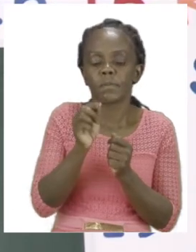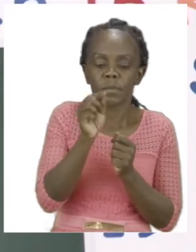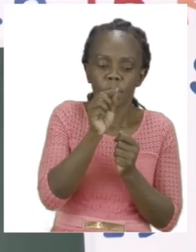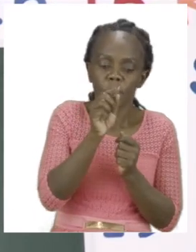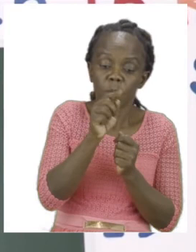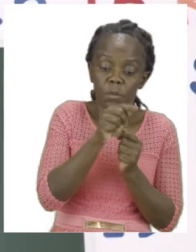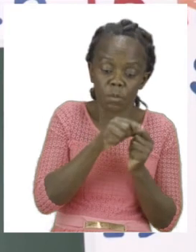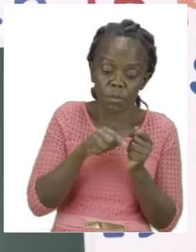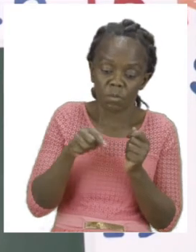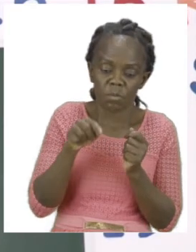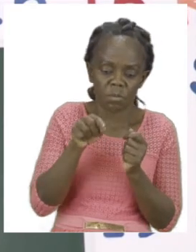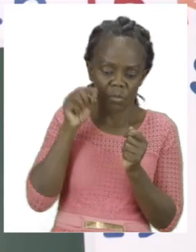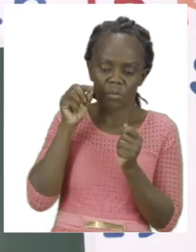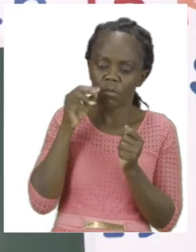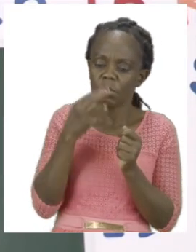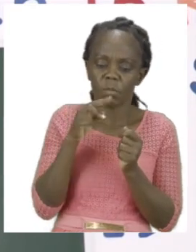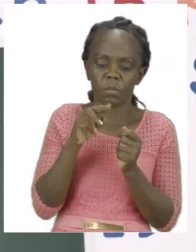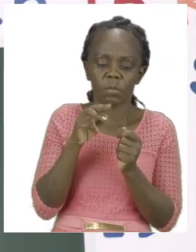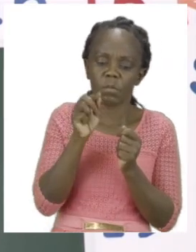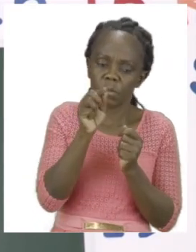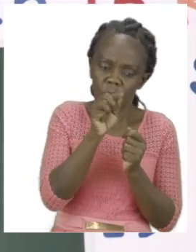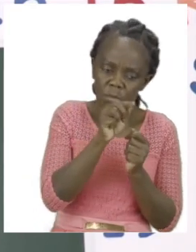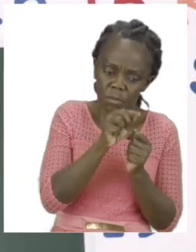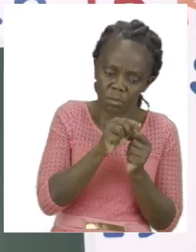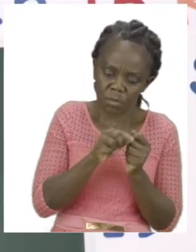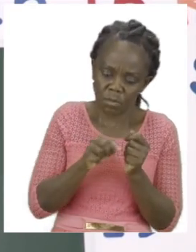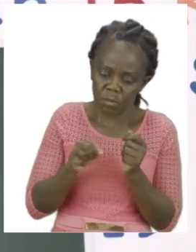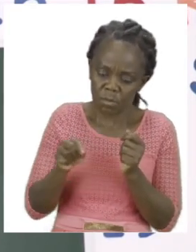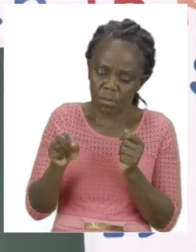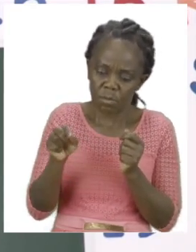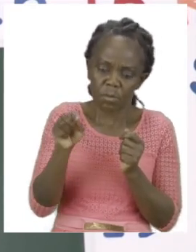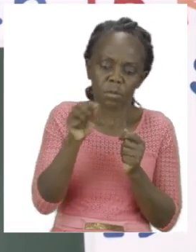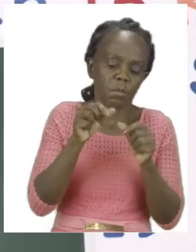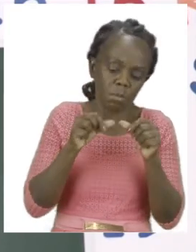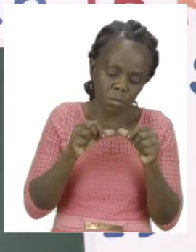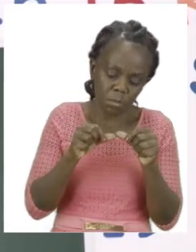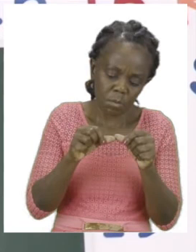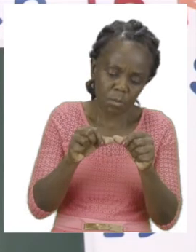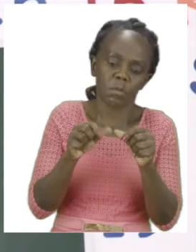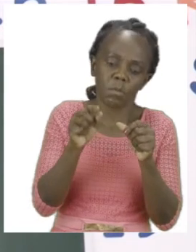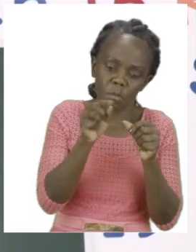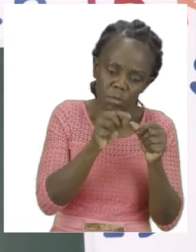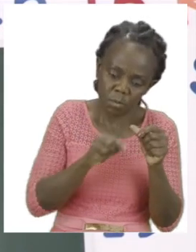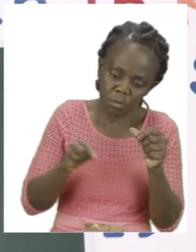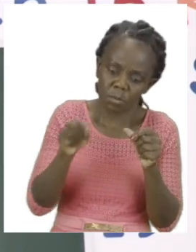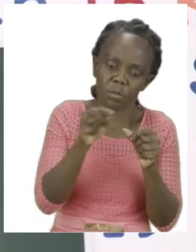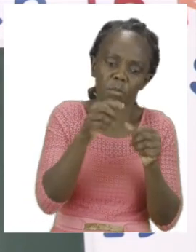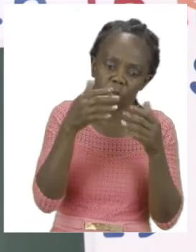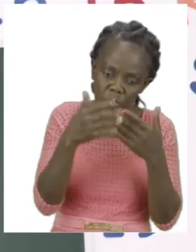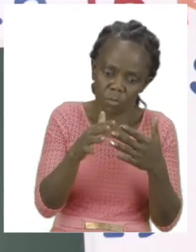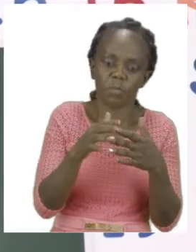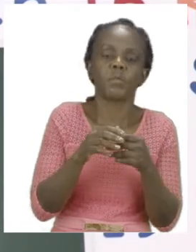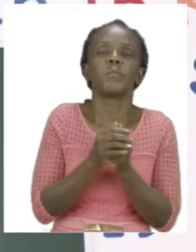circle. Also, we are not lifting up our pencil or color until we have come to where